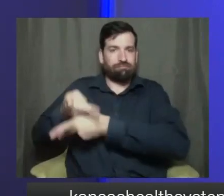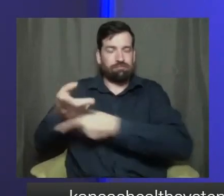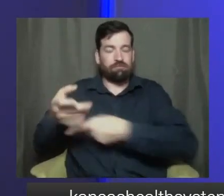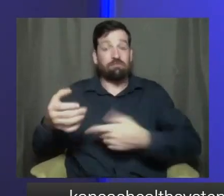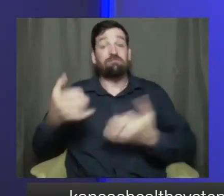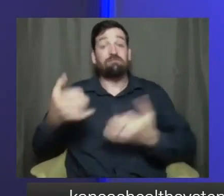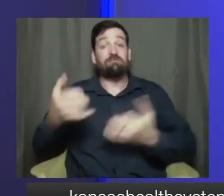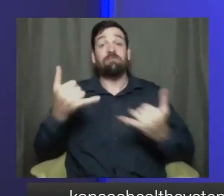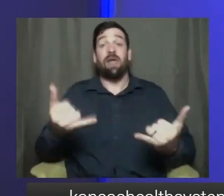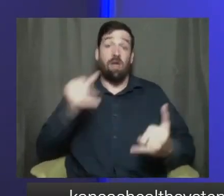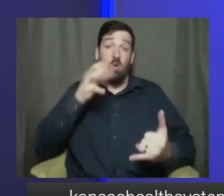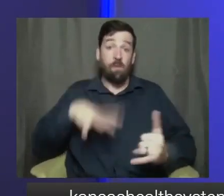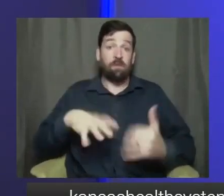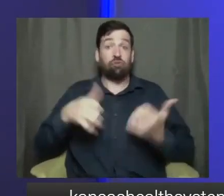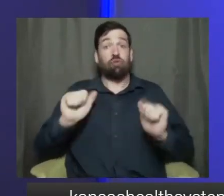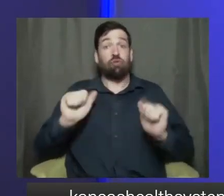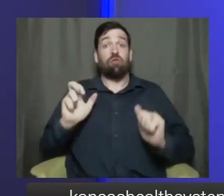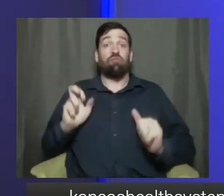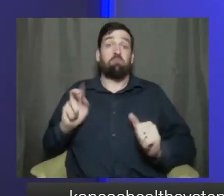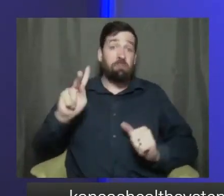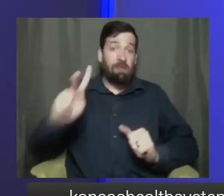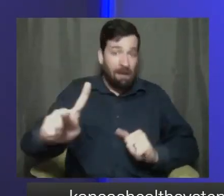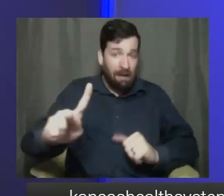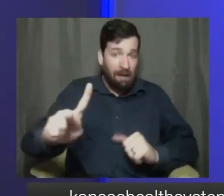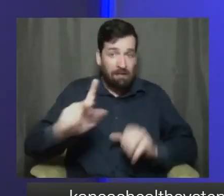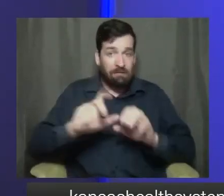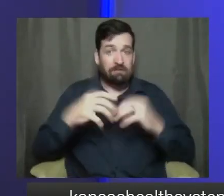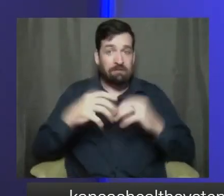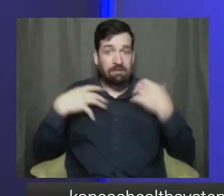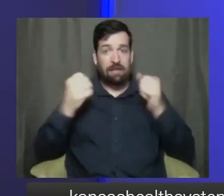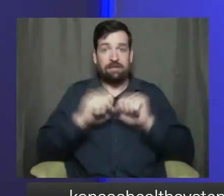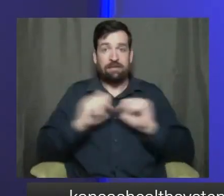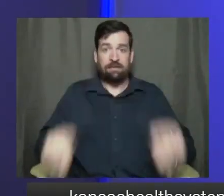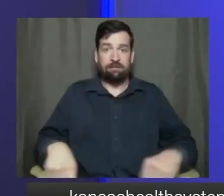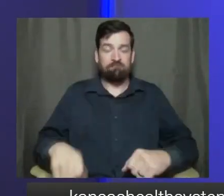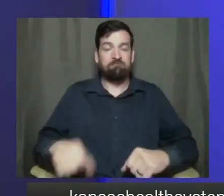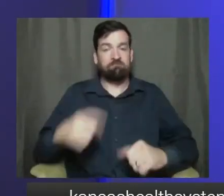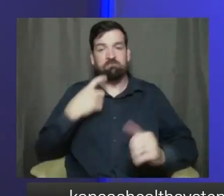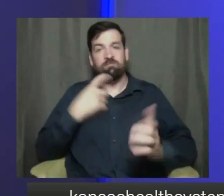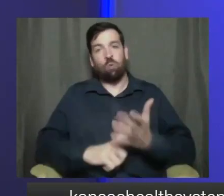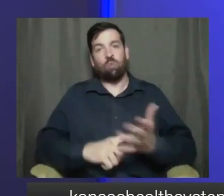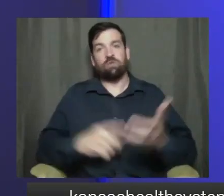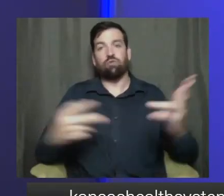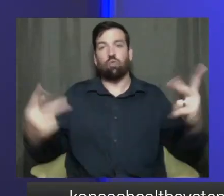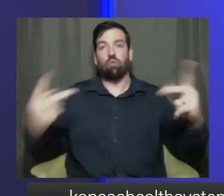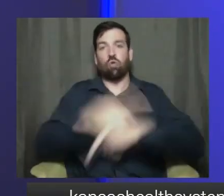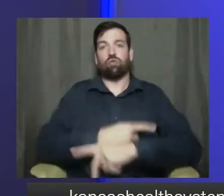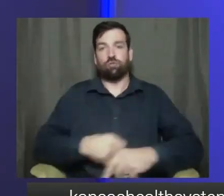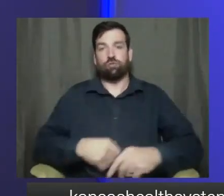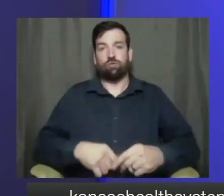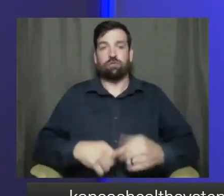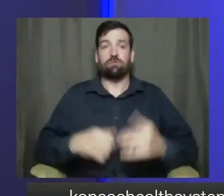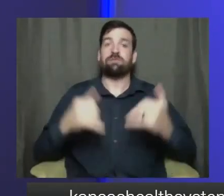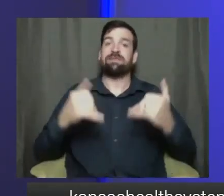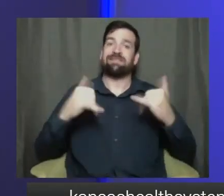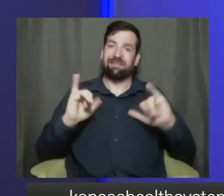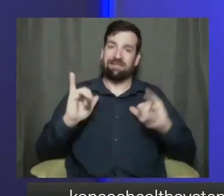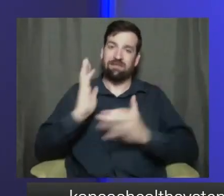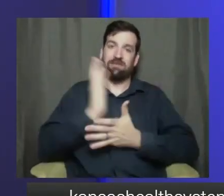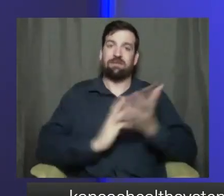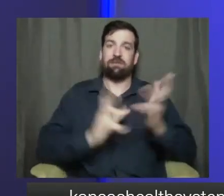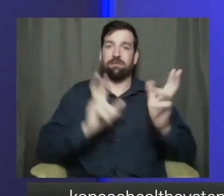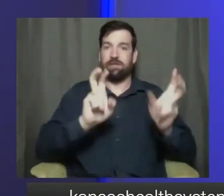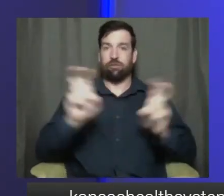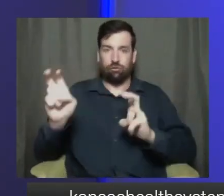to re-enter the health system, that we're seeing those disparities are worse. And we see that there's still some issues with trying to juggle